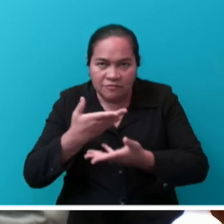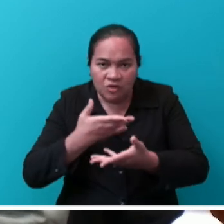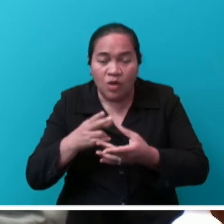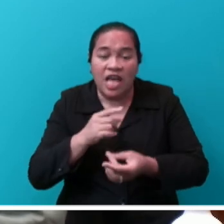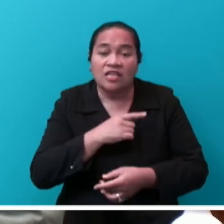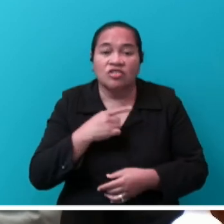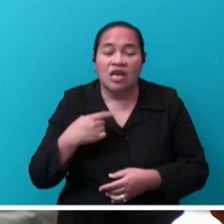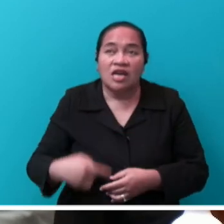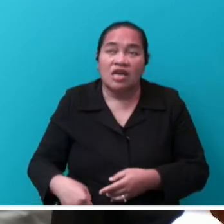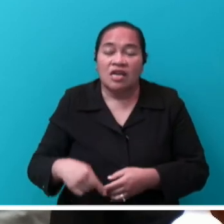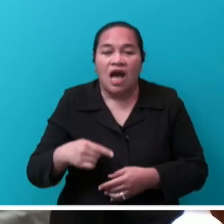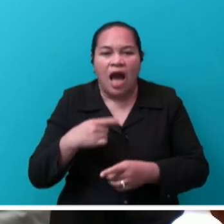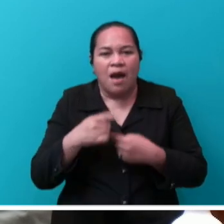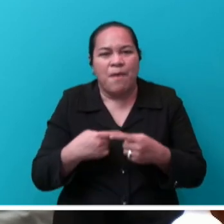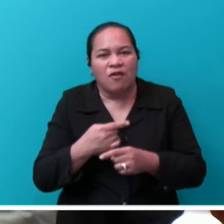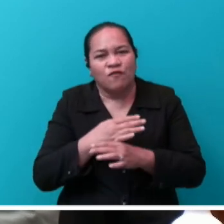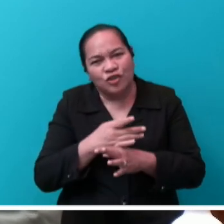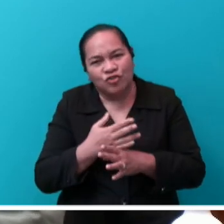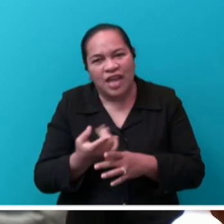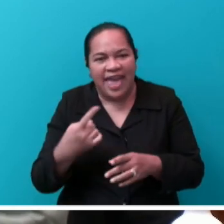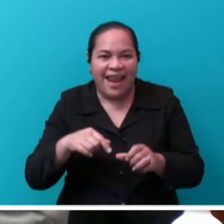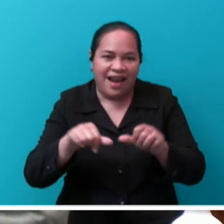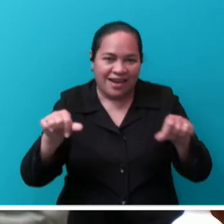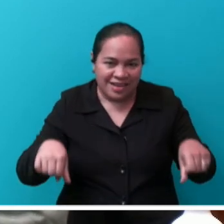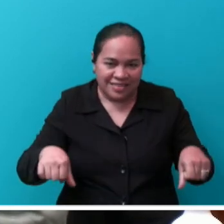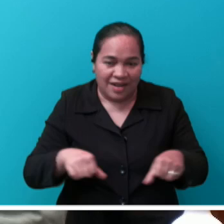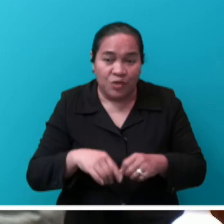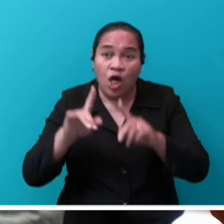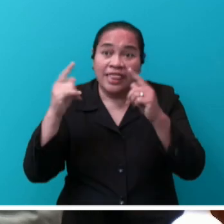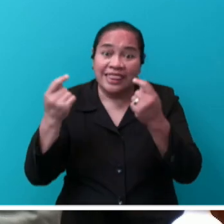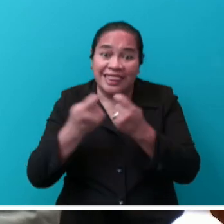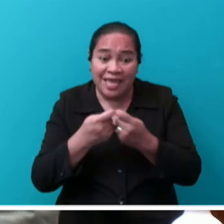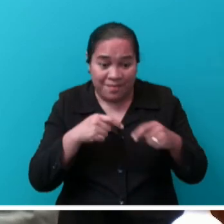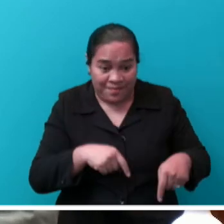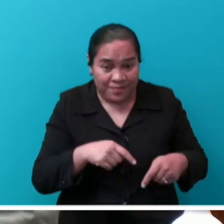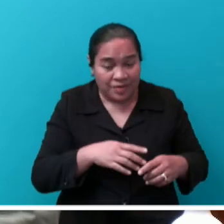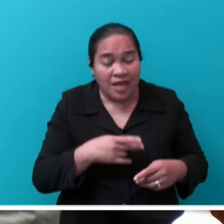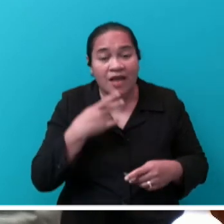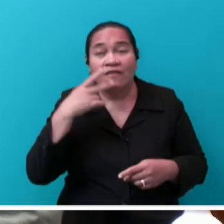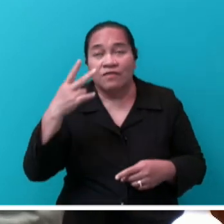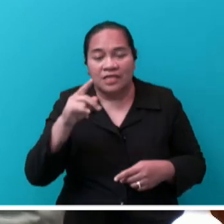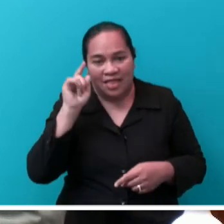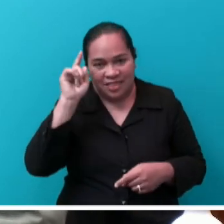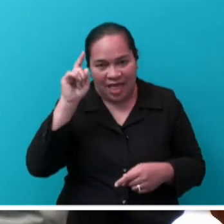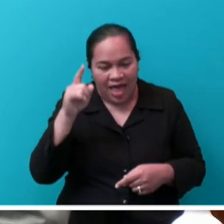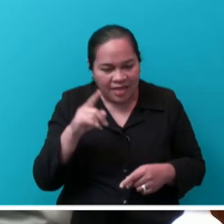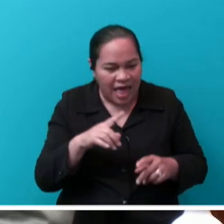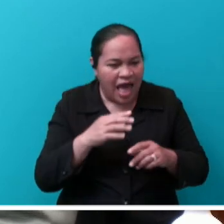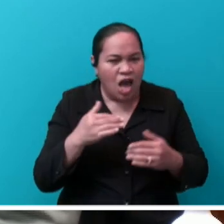and aquaculture. So the team actually visited the South China Agricultural